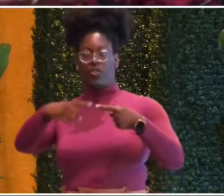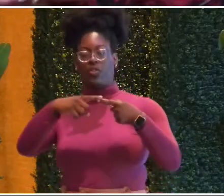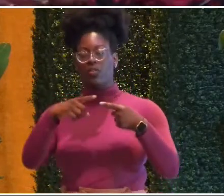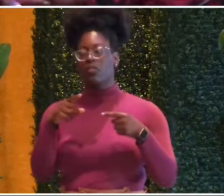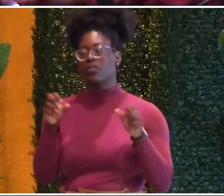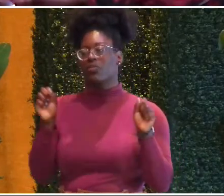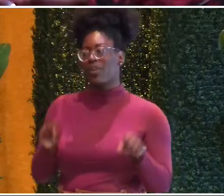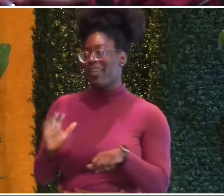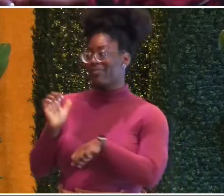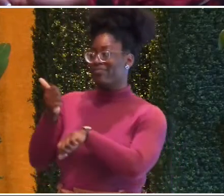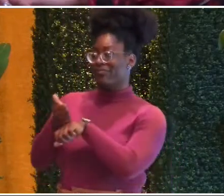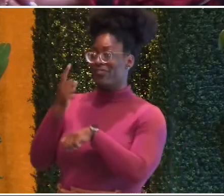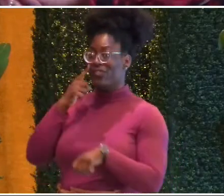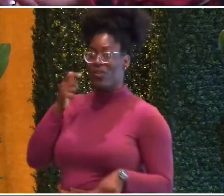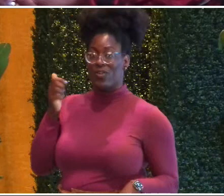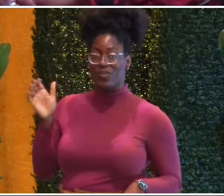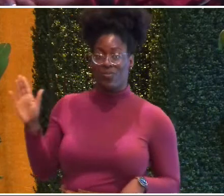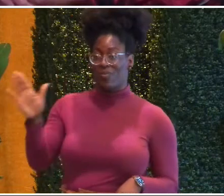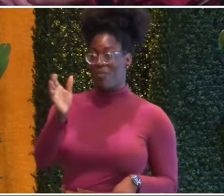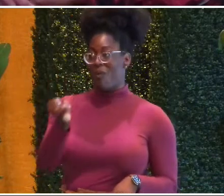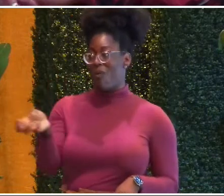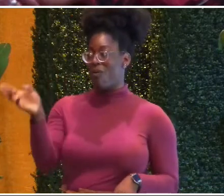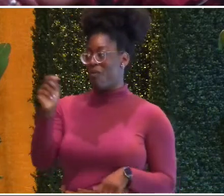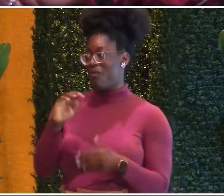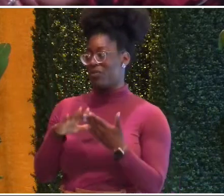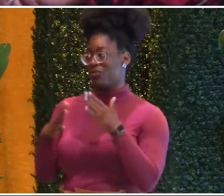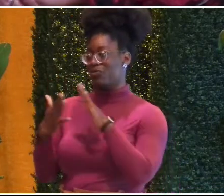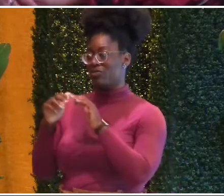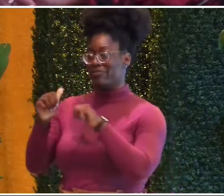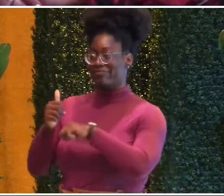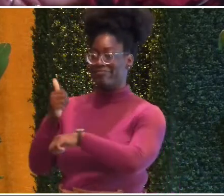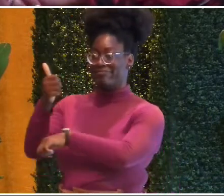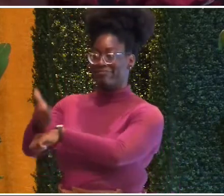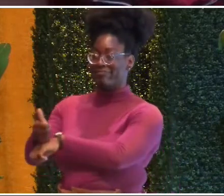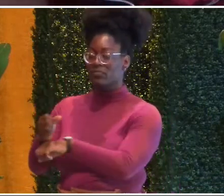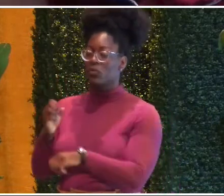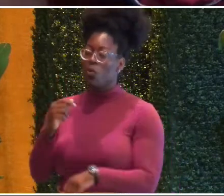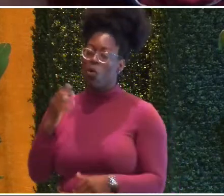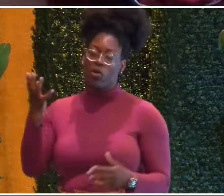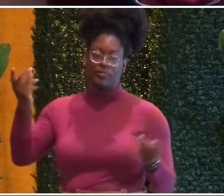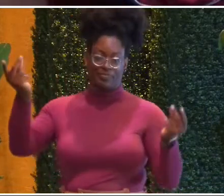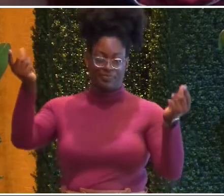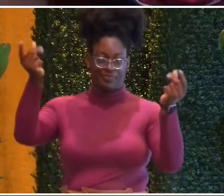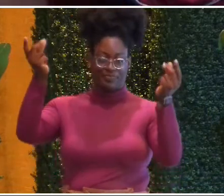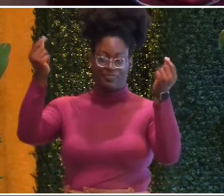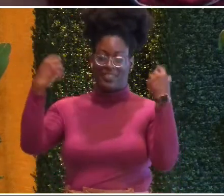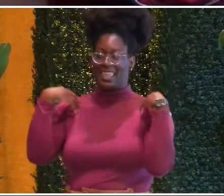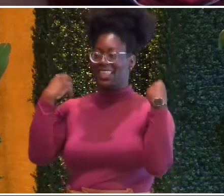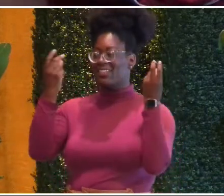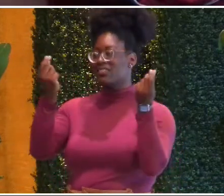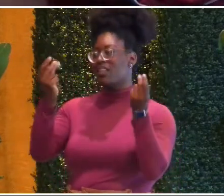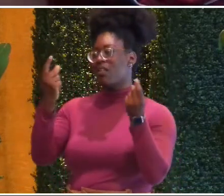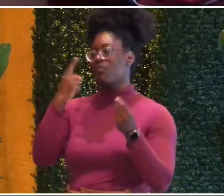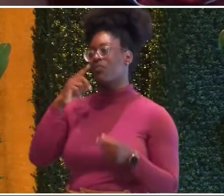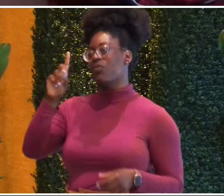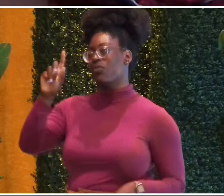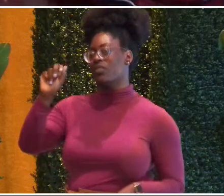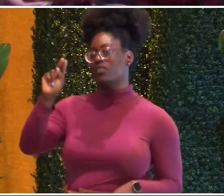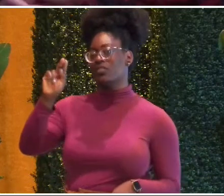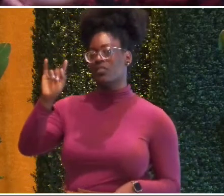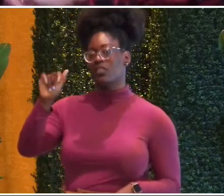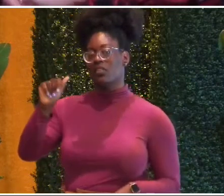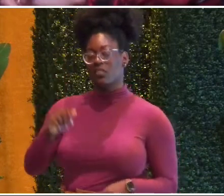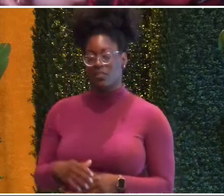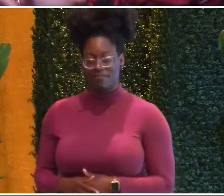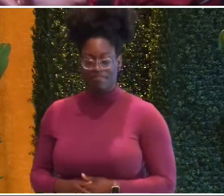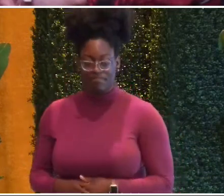that up. So please be on the lookout for that. Sending our healing snaps up for Demita. And I want to close with one